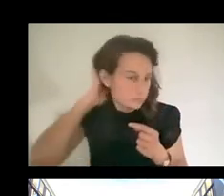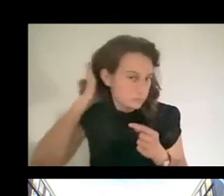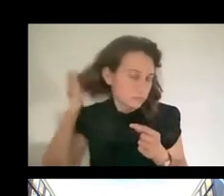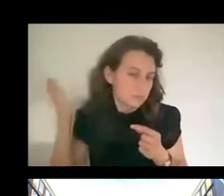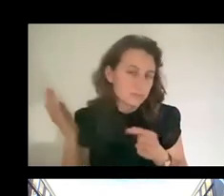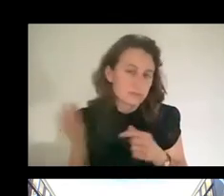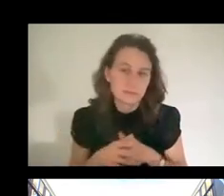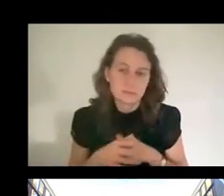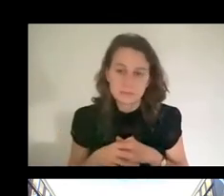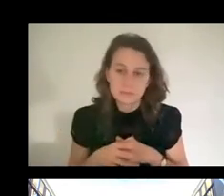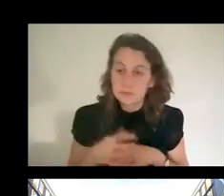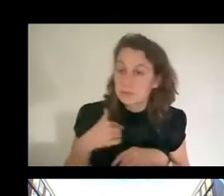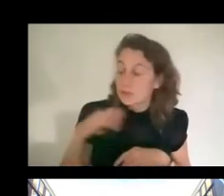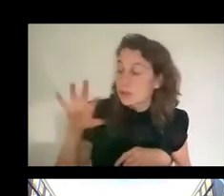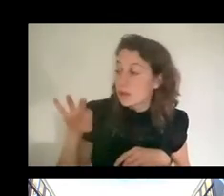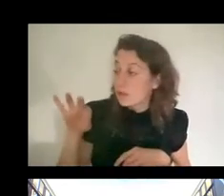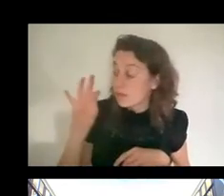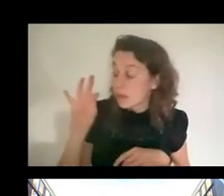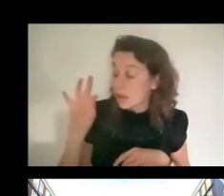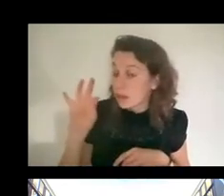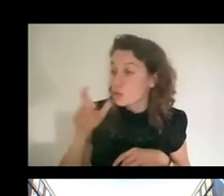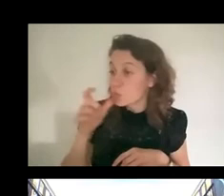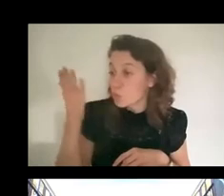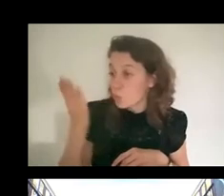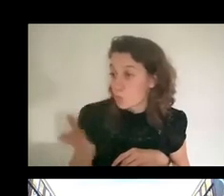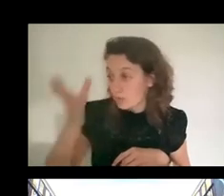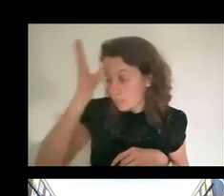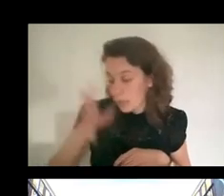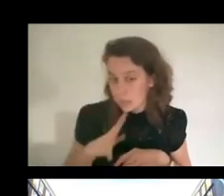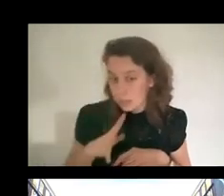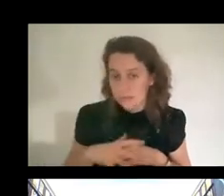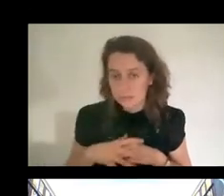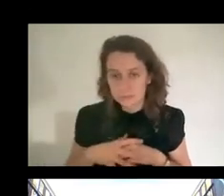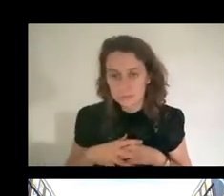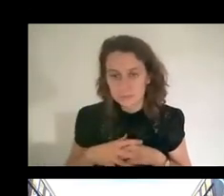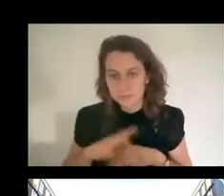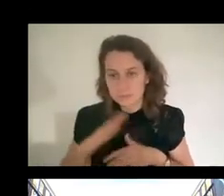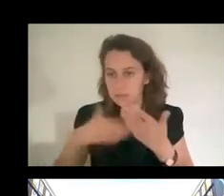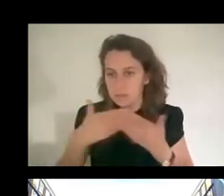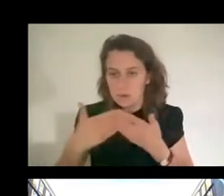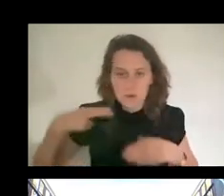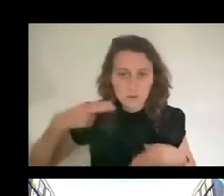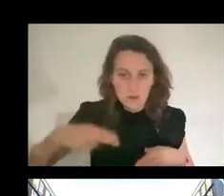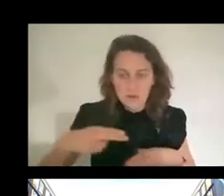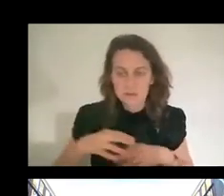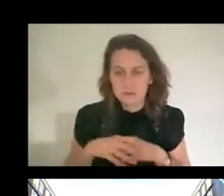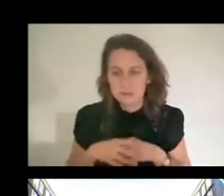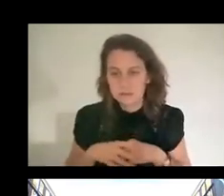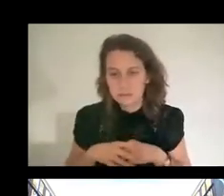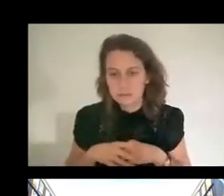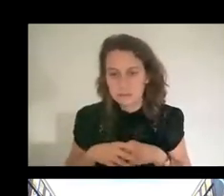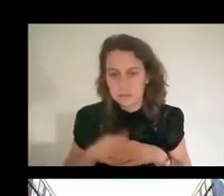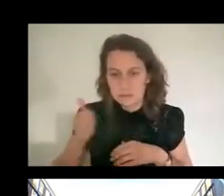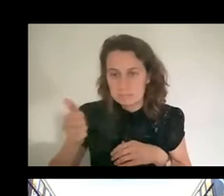You know, when I found out, you know, who he was and the whole history of Arthur Pillsbury is